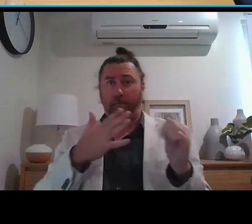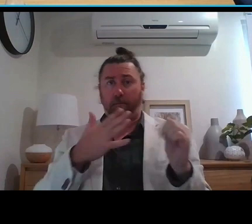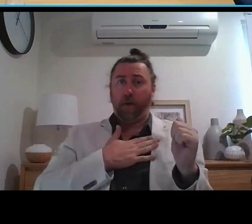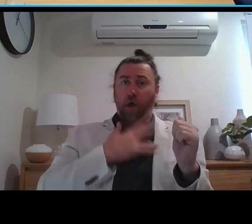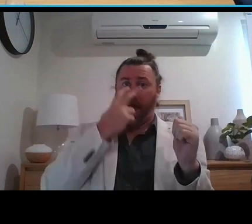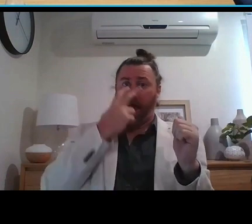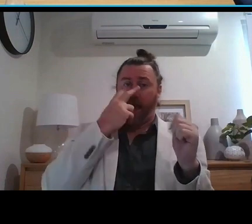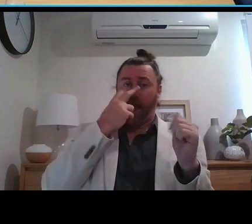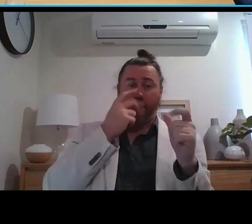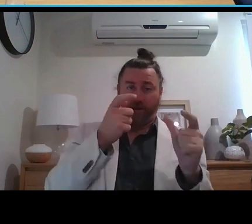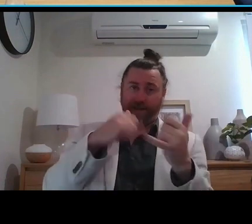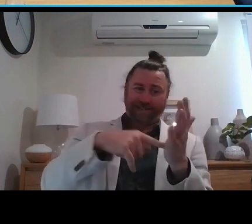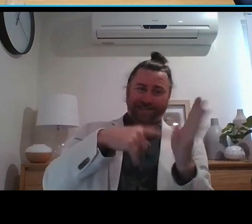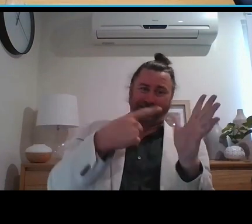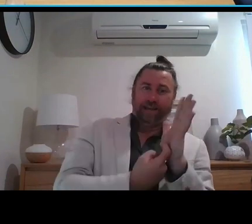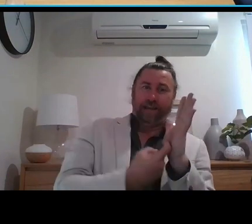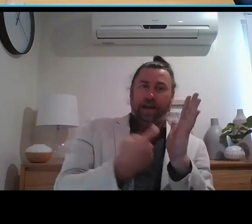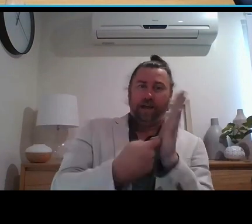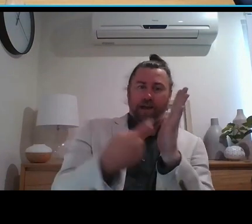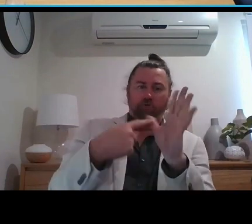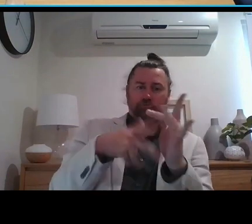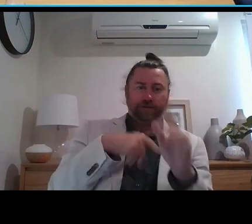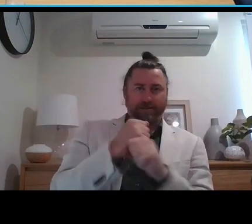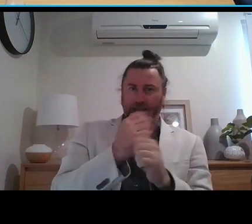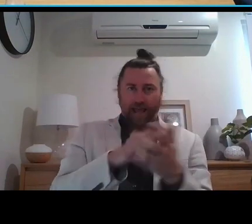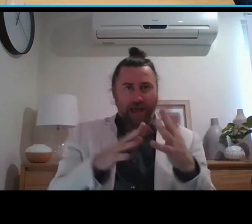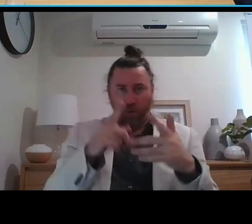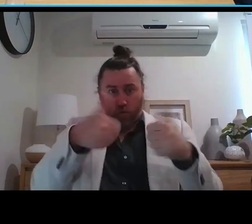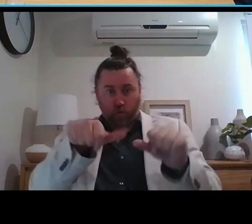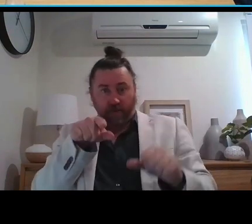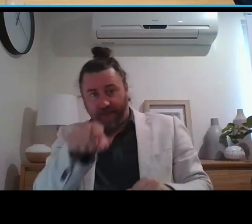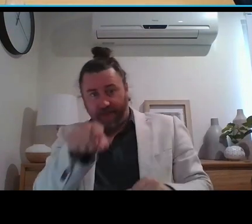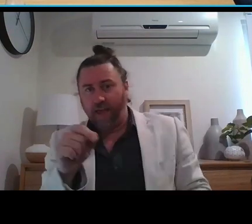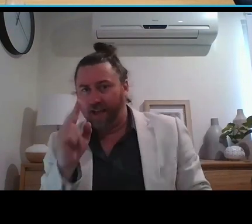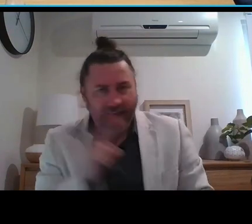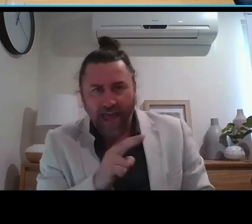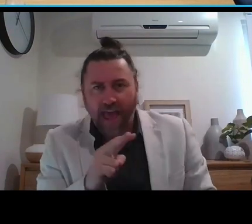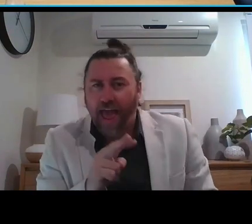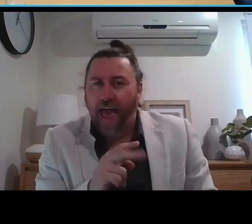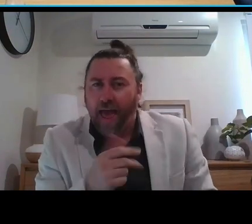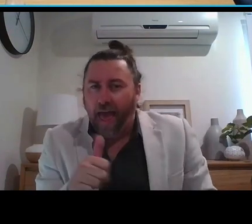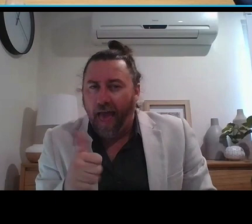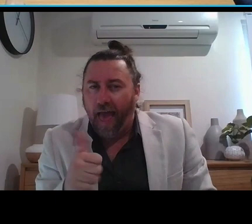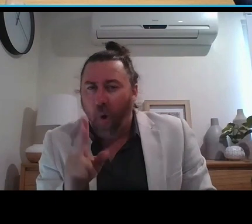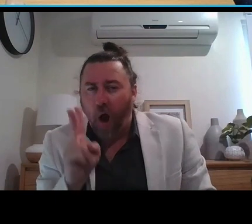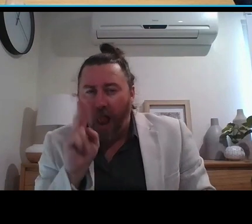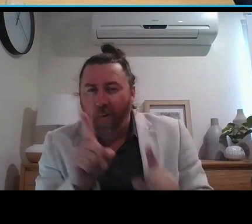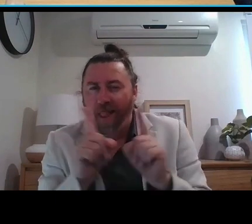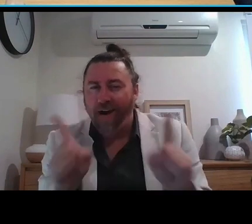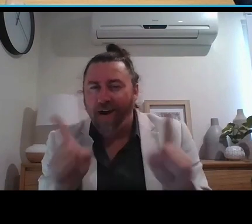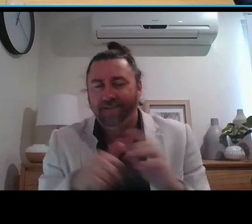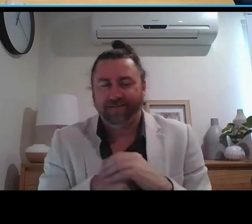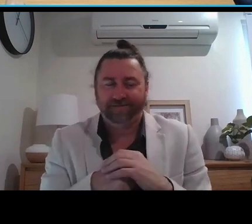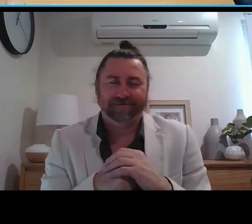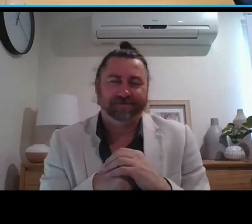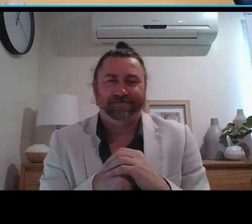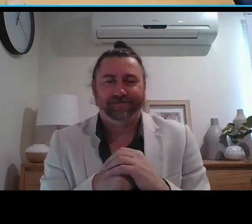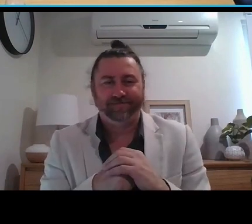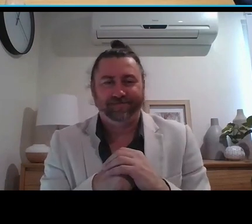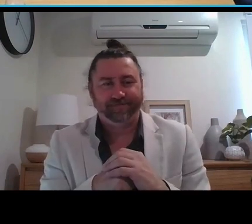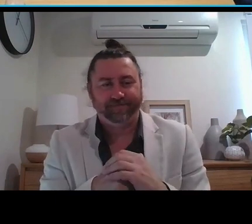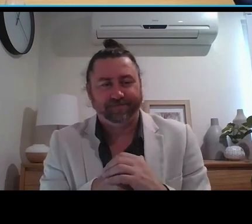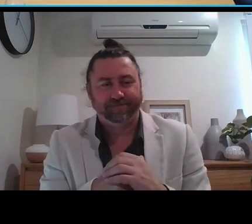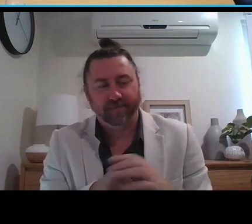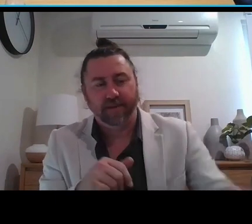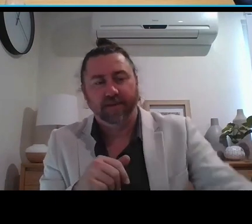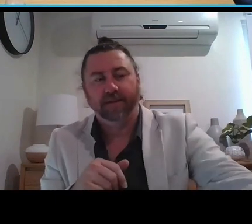star ratings and give you a bit of a preview of the look and feel for the IT that currently is underway.